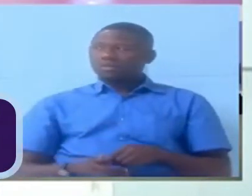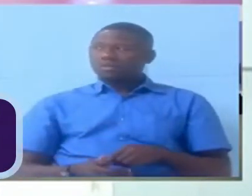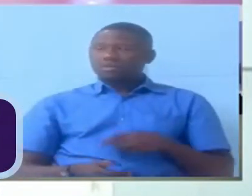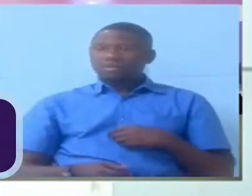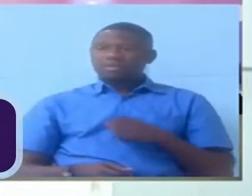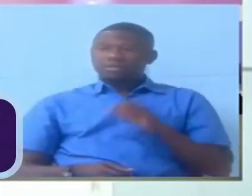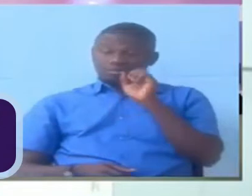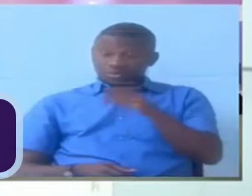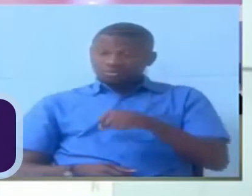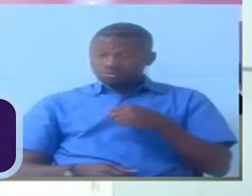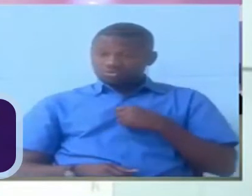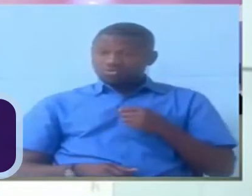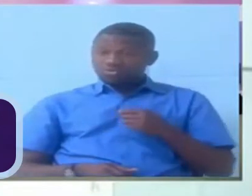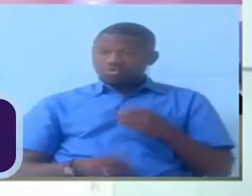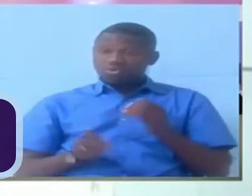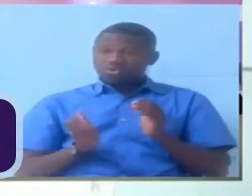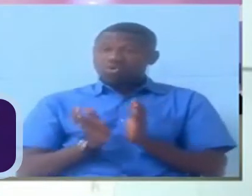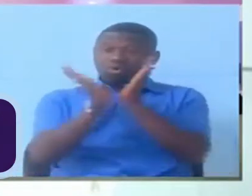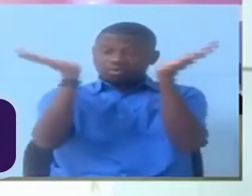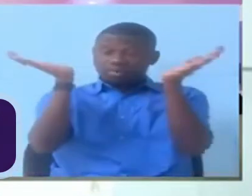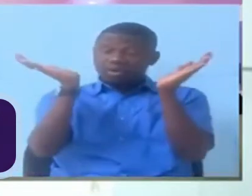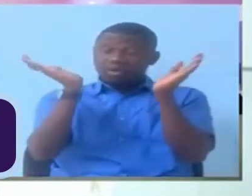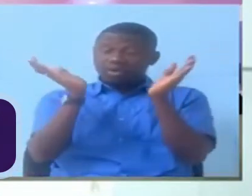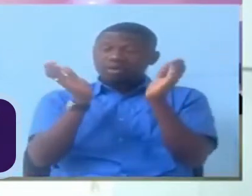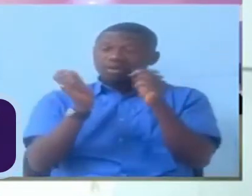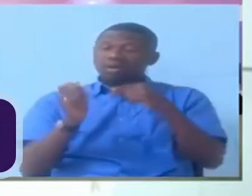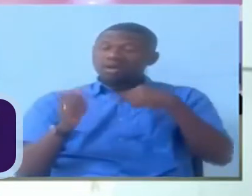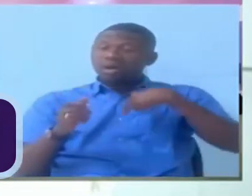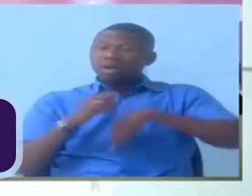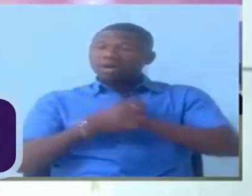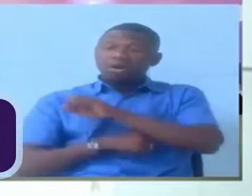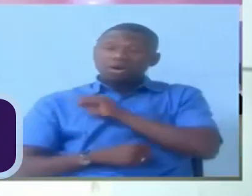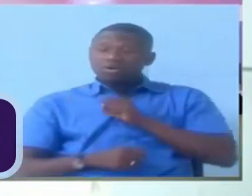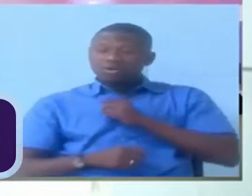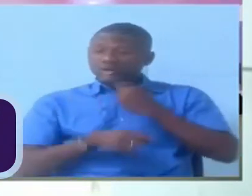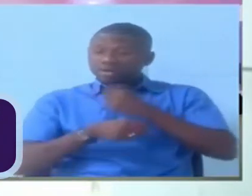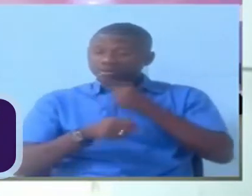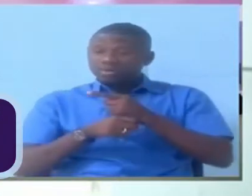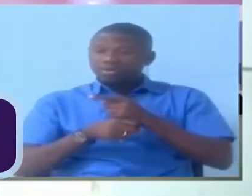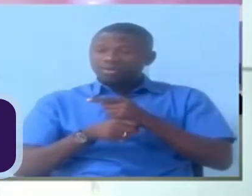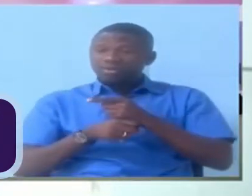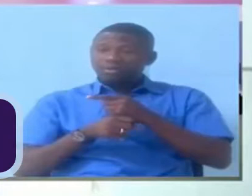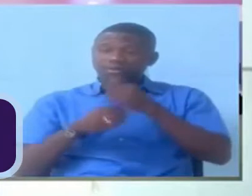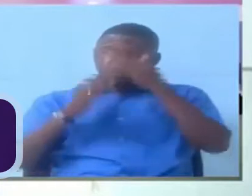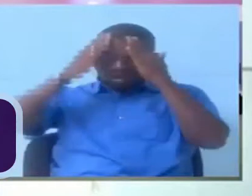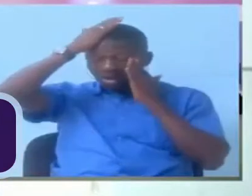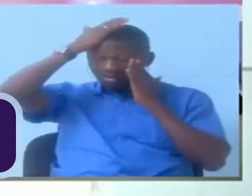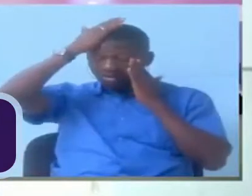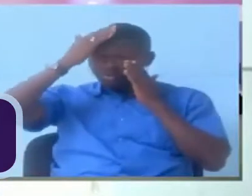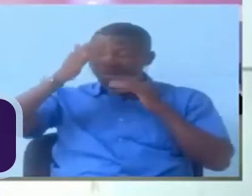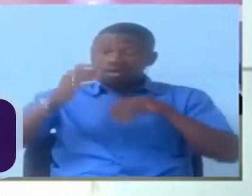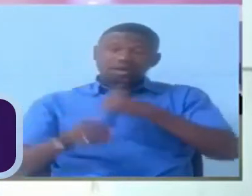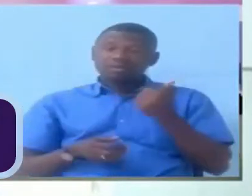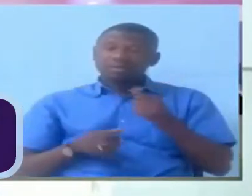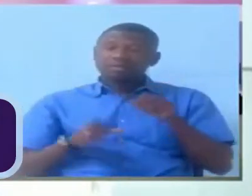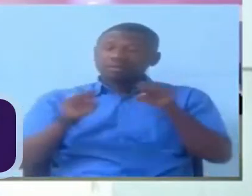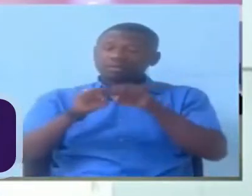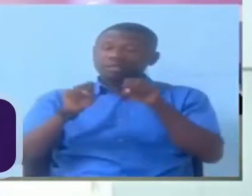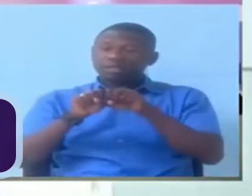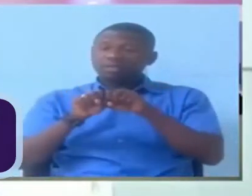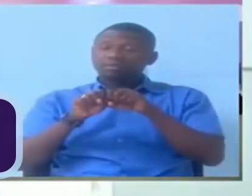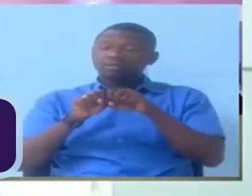You think a person would attain the rank of lieutenant colonel in the Senegalese army without even going to high school?